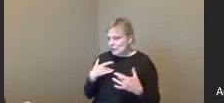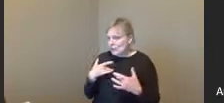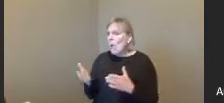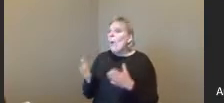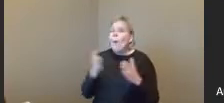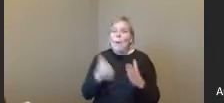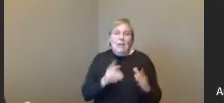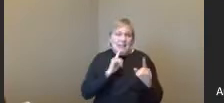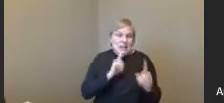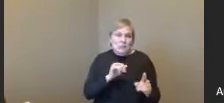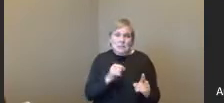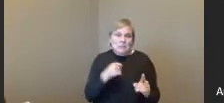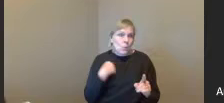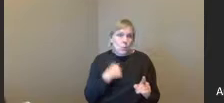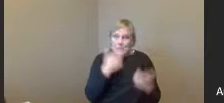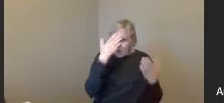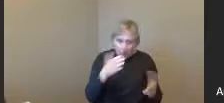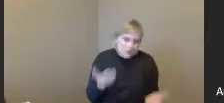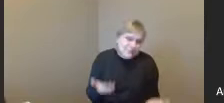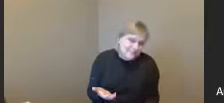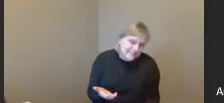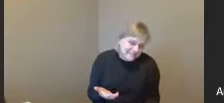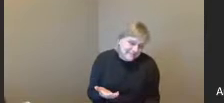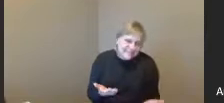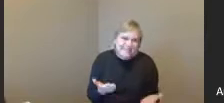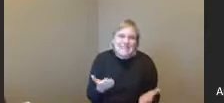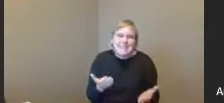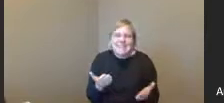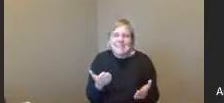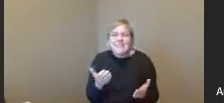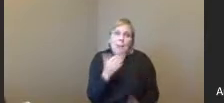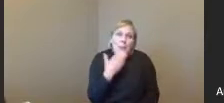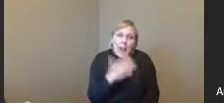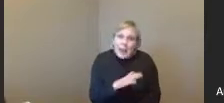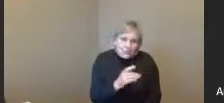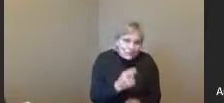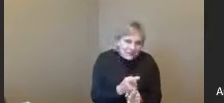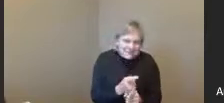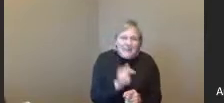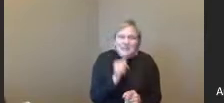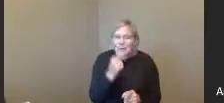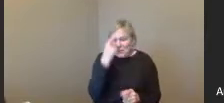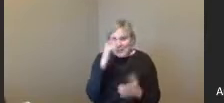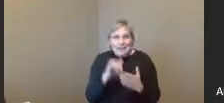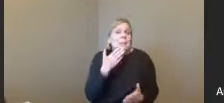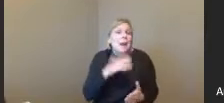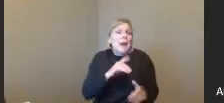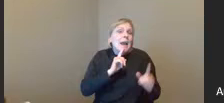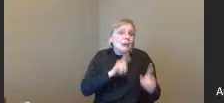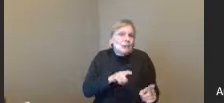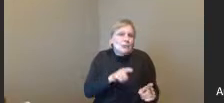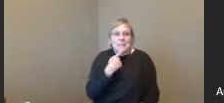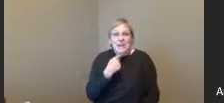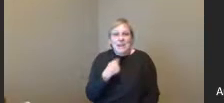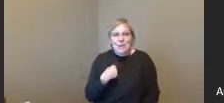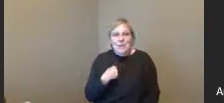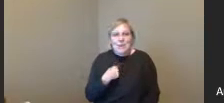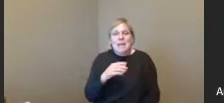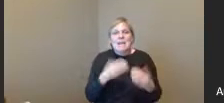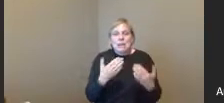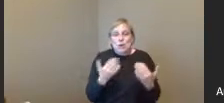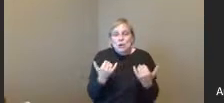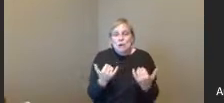the answer is we don't know, which is not bad, right? I don't think that's a bad answer to say, given